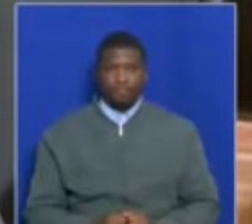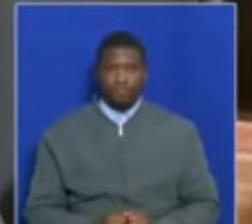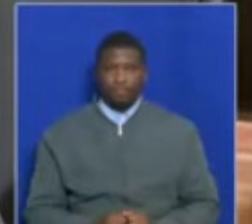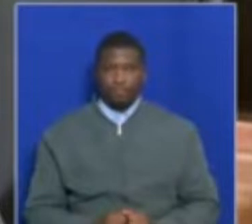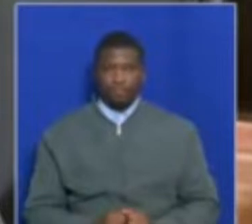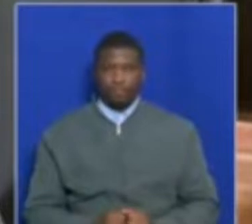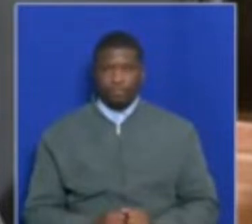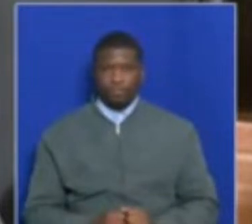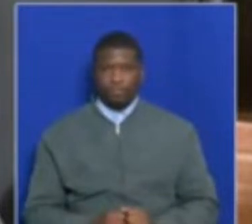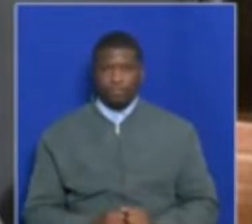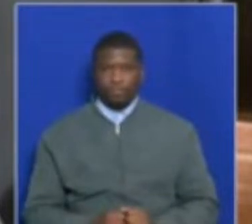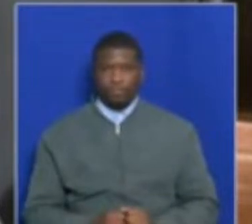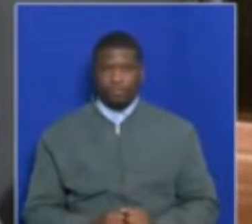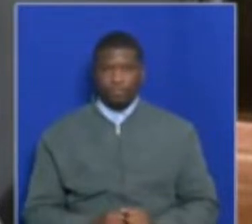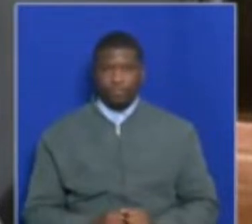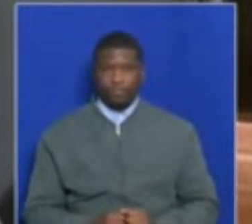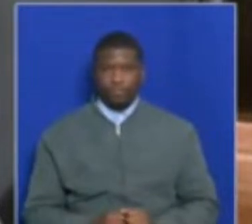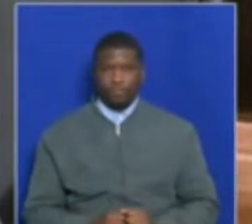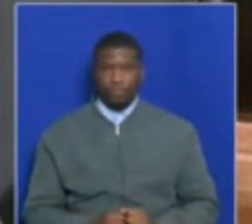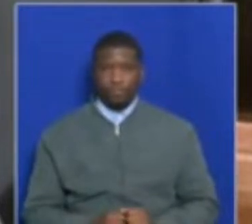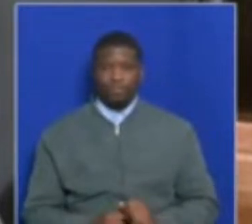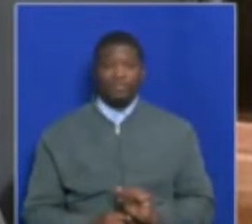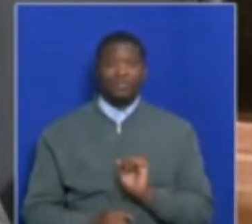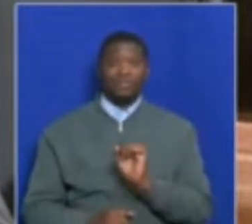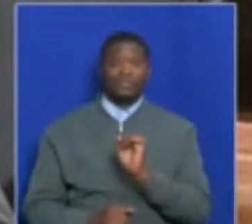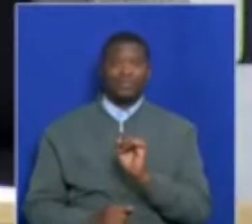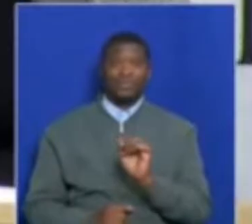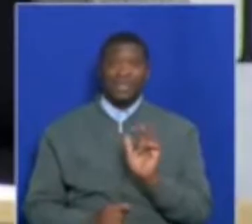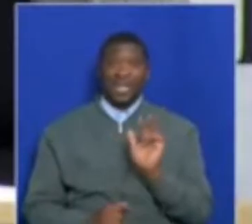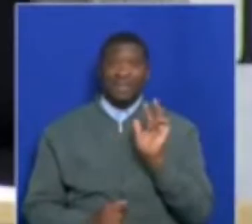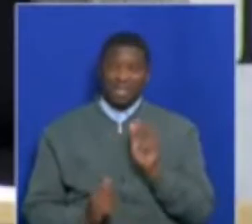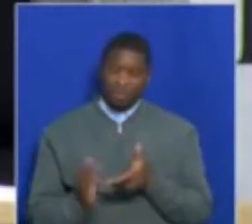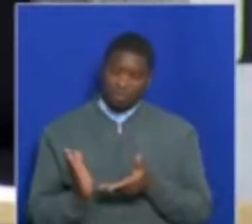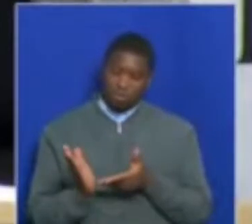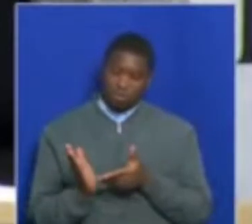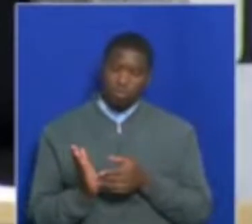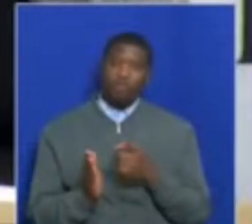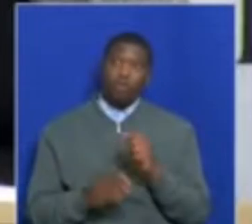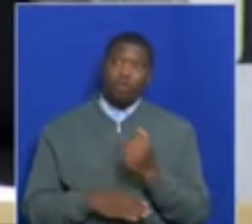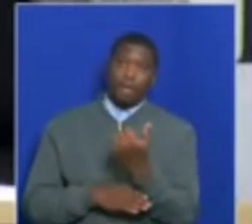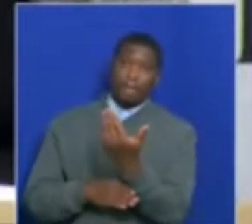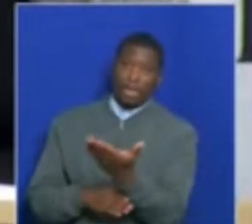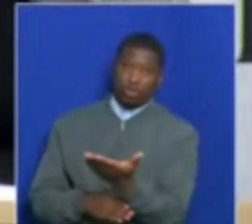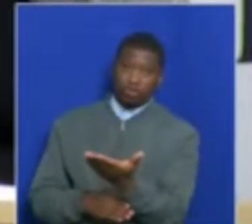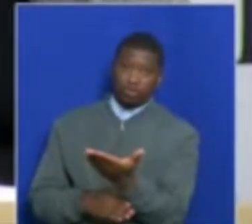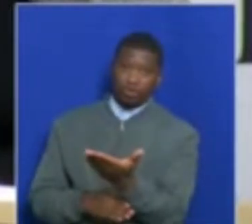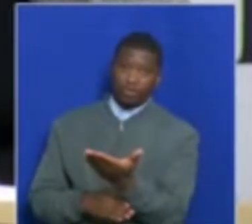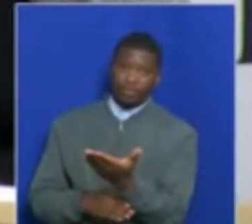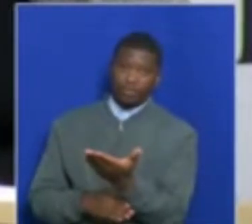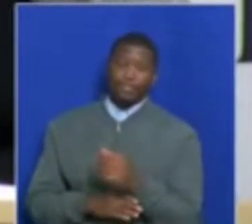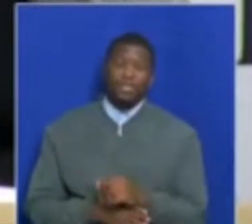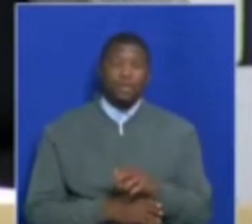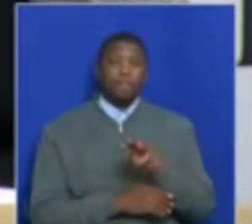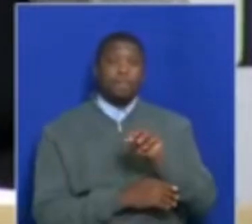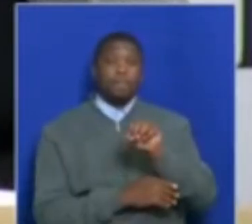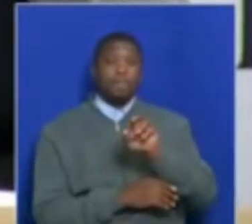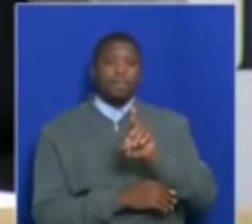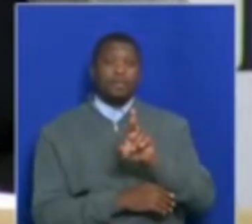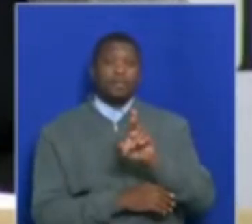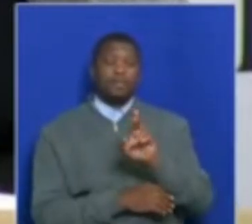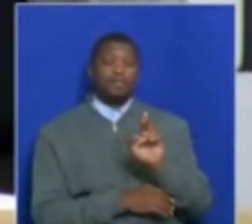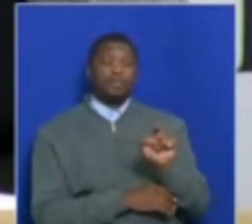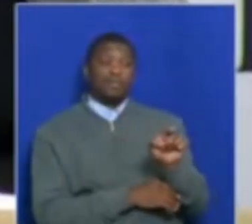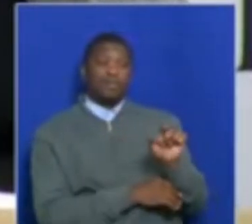In his found-in affidavit in the interdict application, Mr. Gregory Loftus